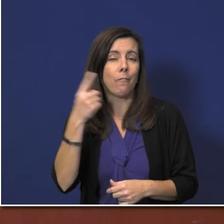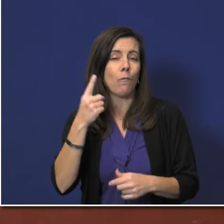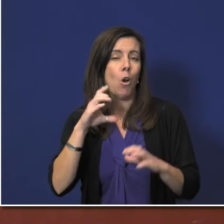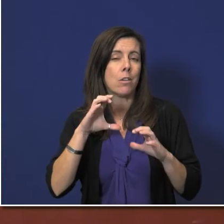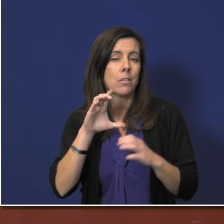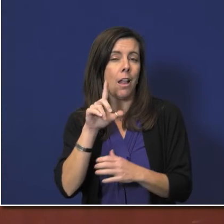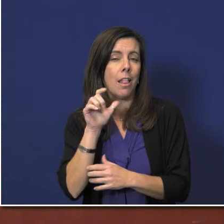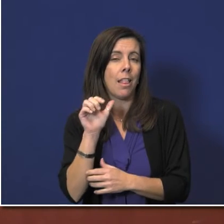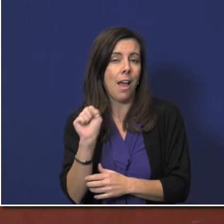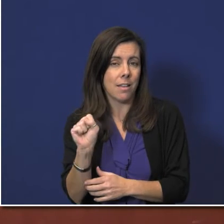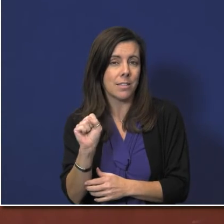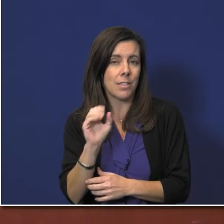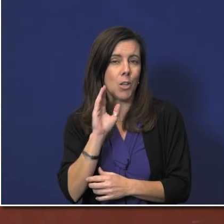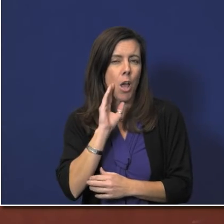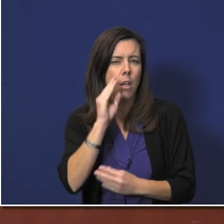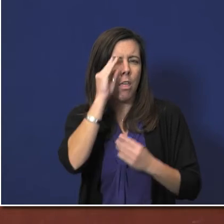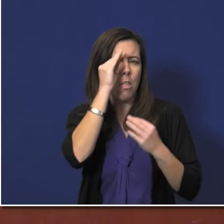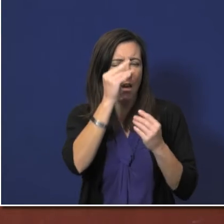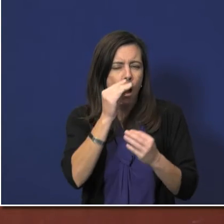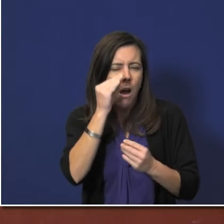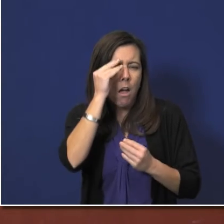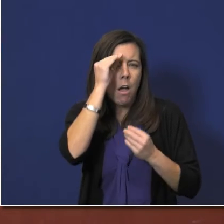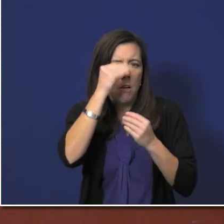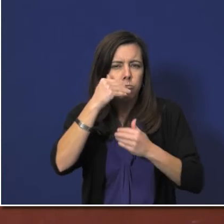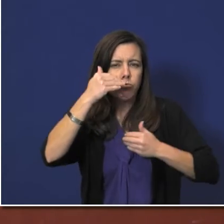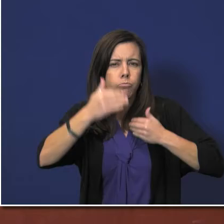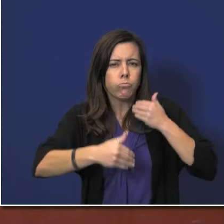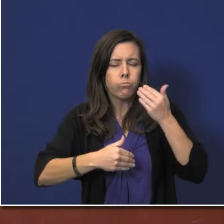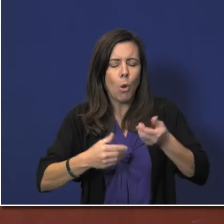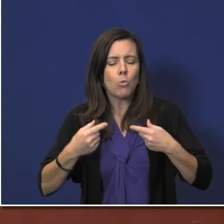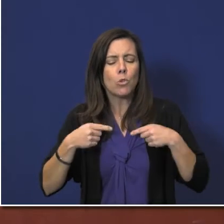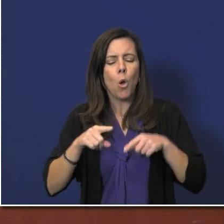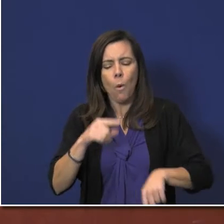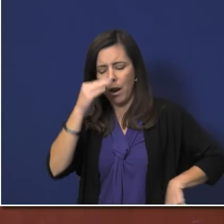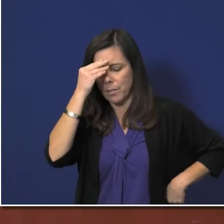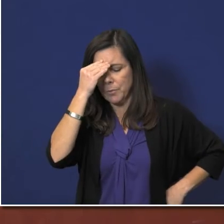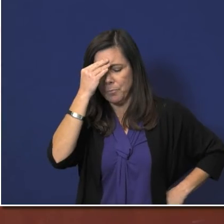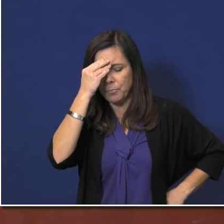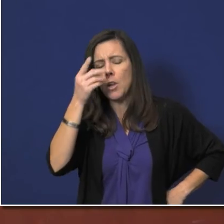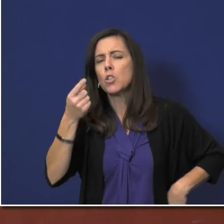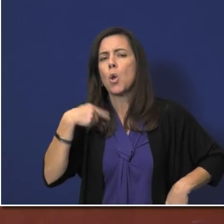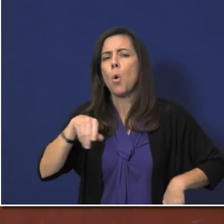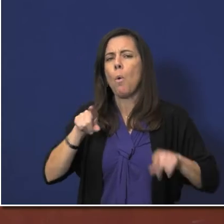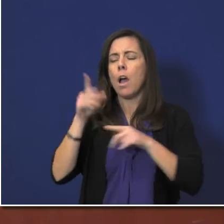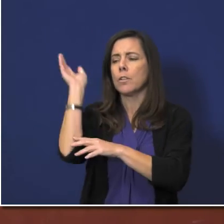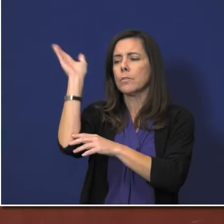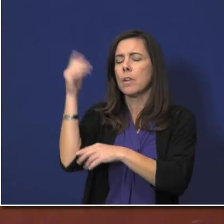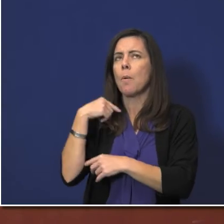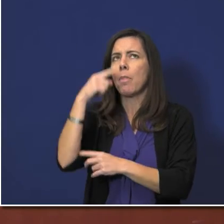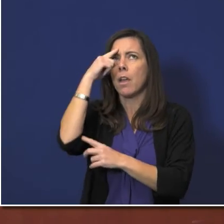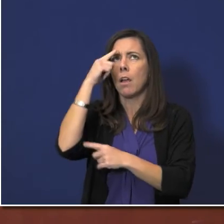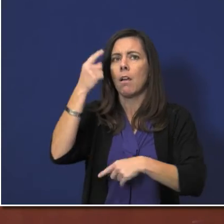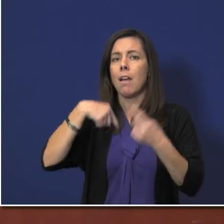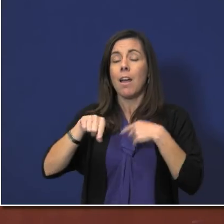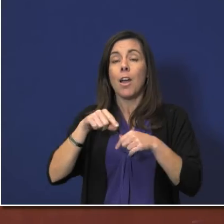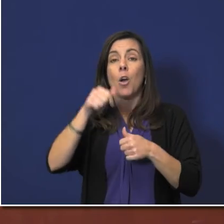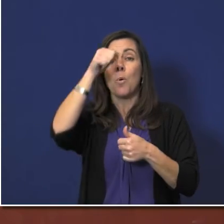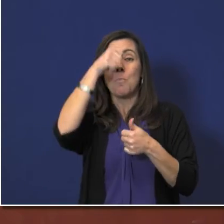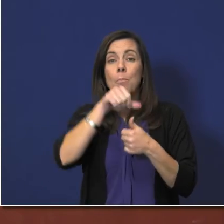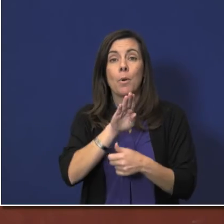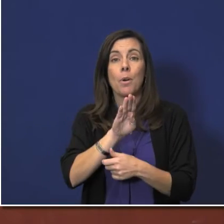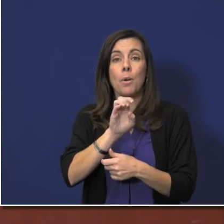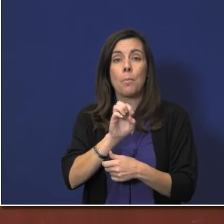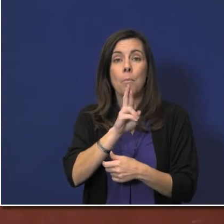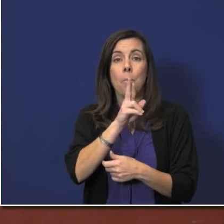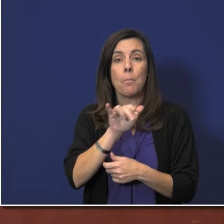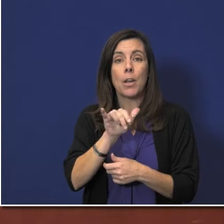it's going to be well thought out. And as y'all were going through this, I got back to thinking when on the Berry Center, and when